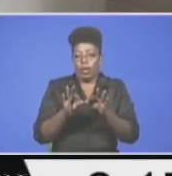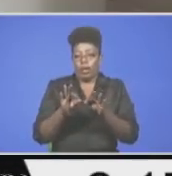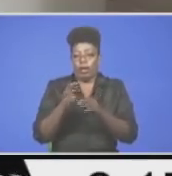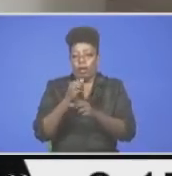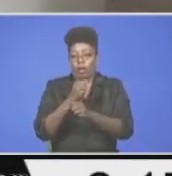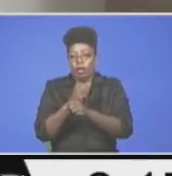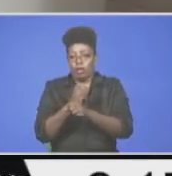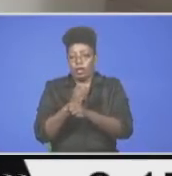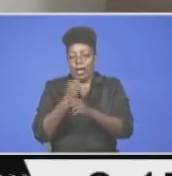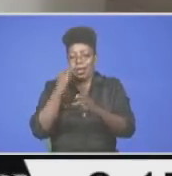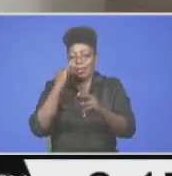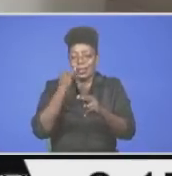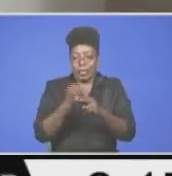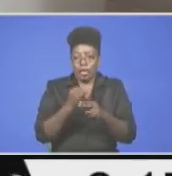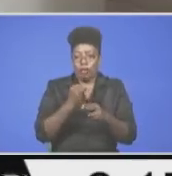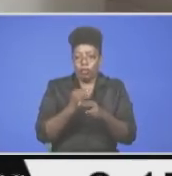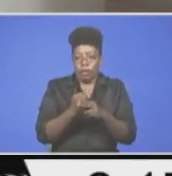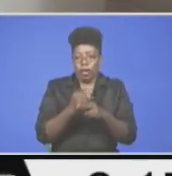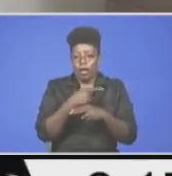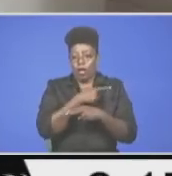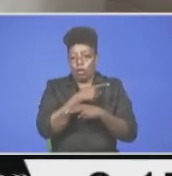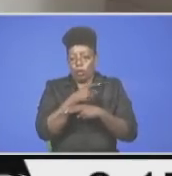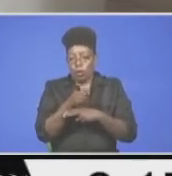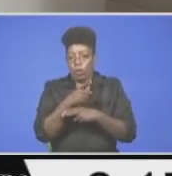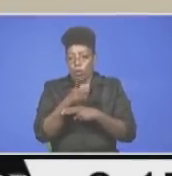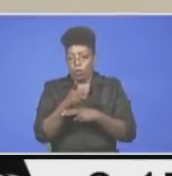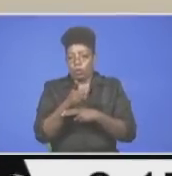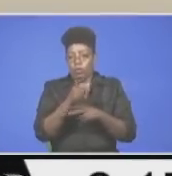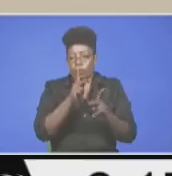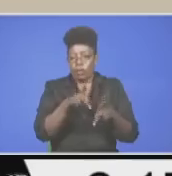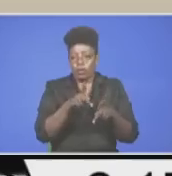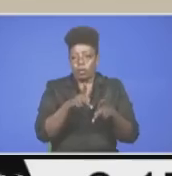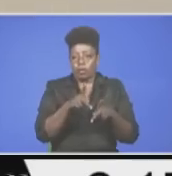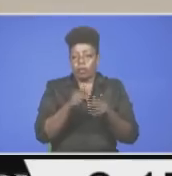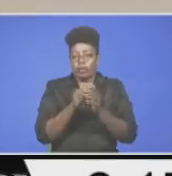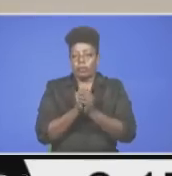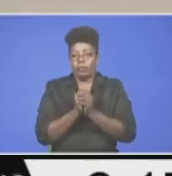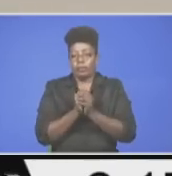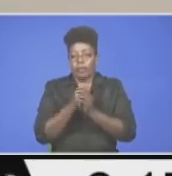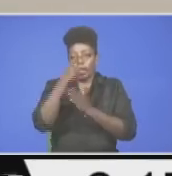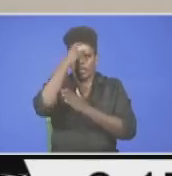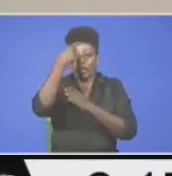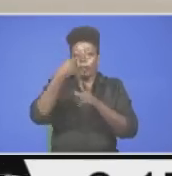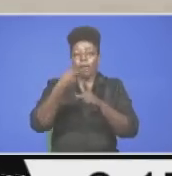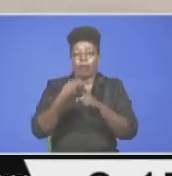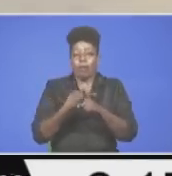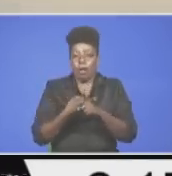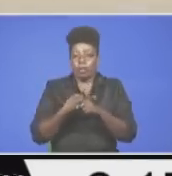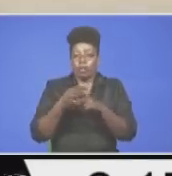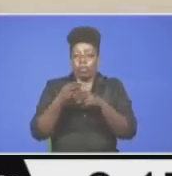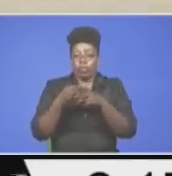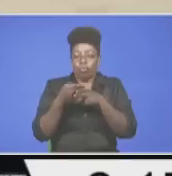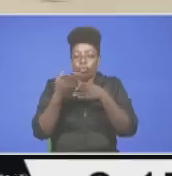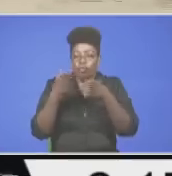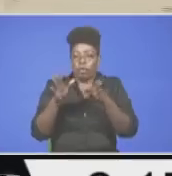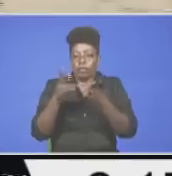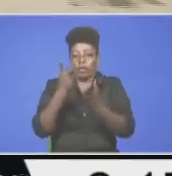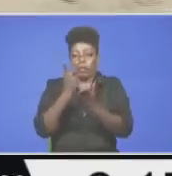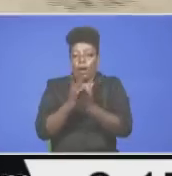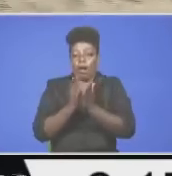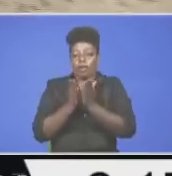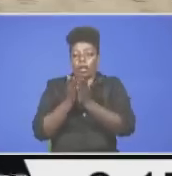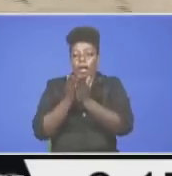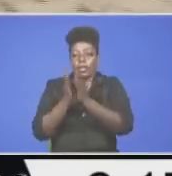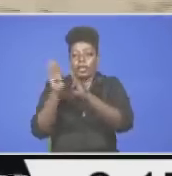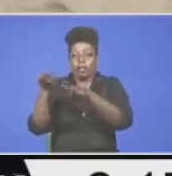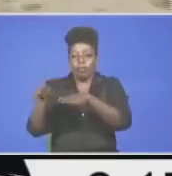to identify a behavior to understudy somebody who's on a work permit. Well, the summer months may be winding down, but the Parks and Beaches